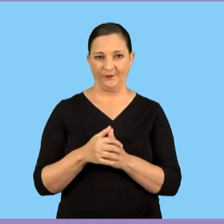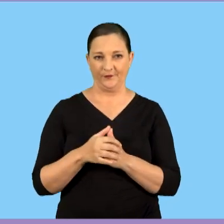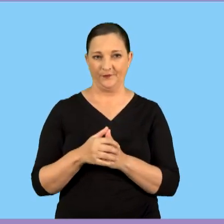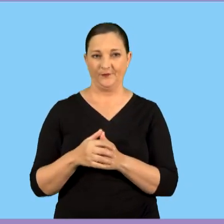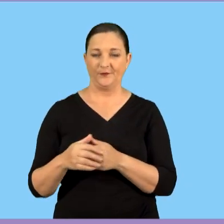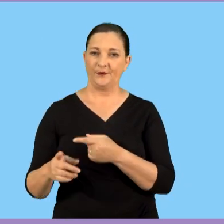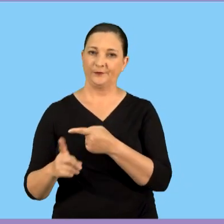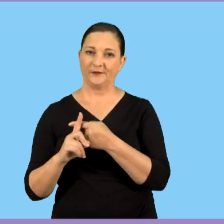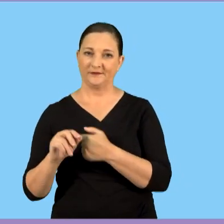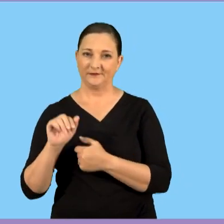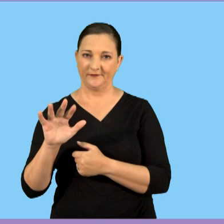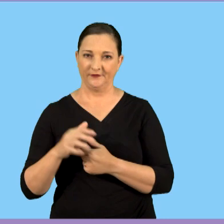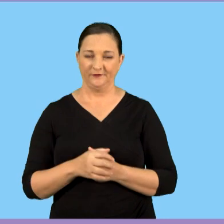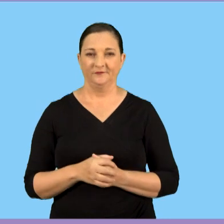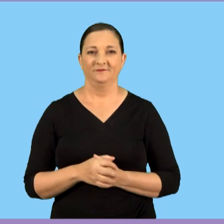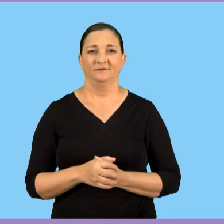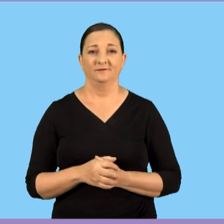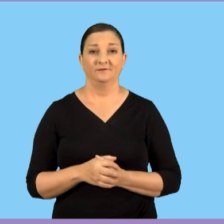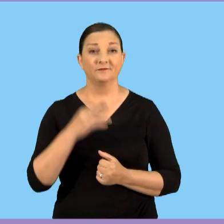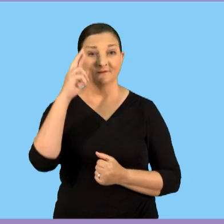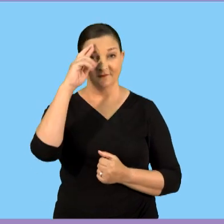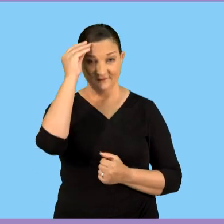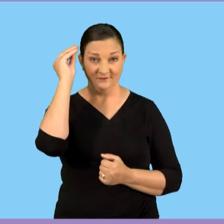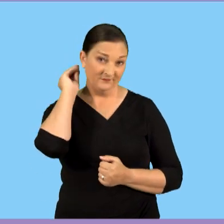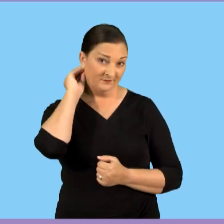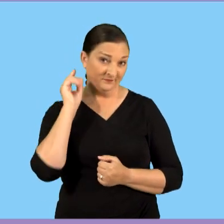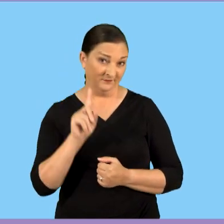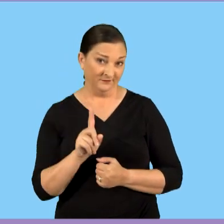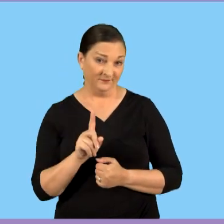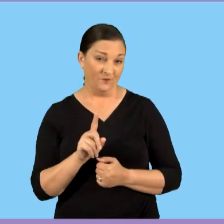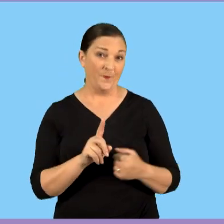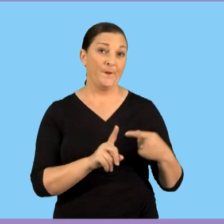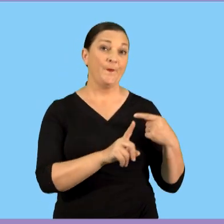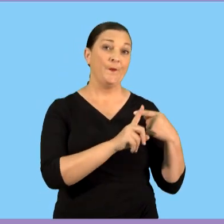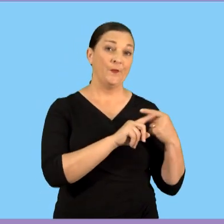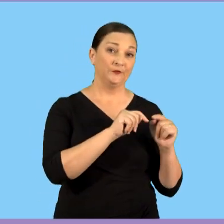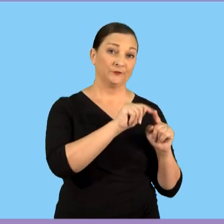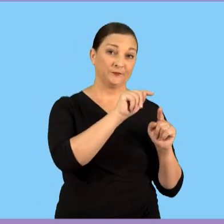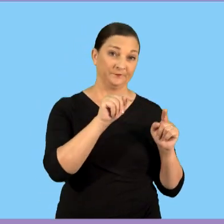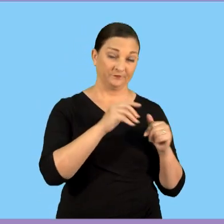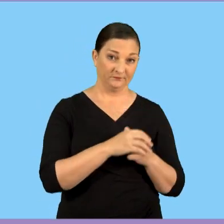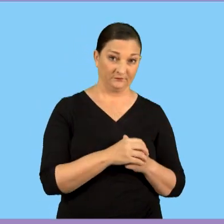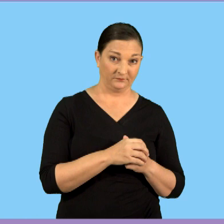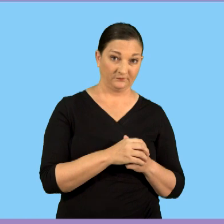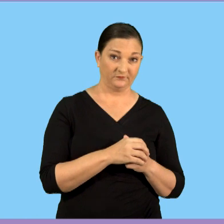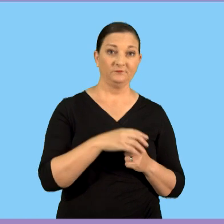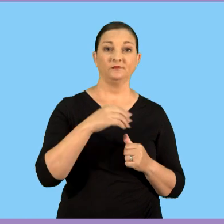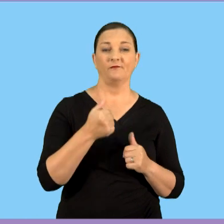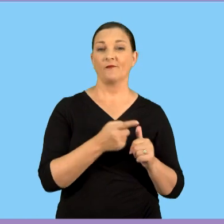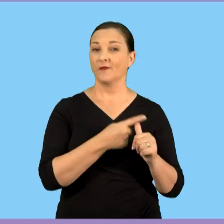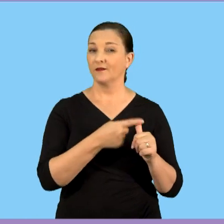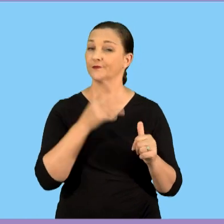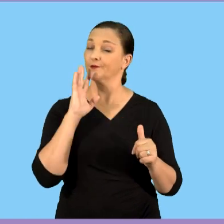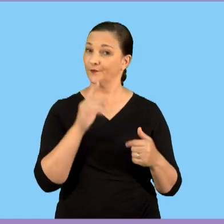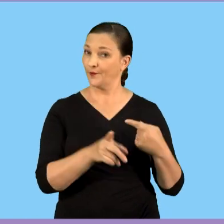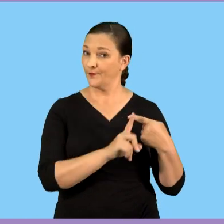64 plus 5. Remember, if it's a positive cube root, it's going